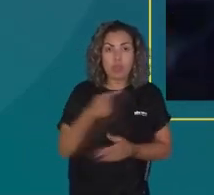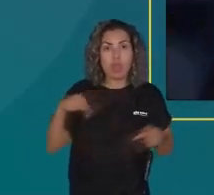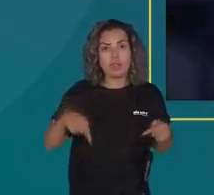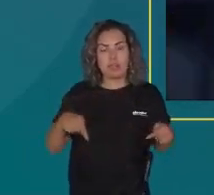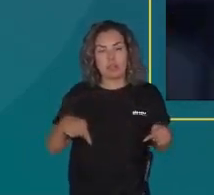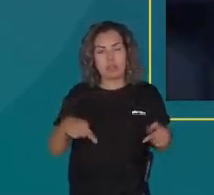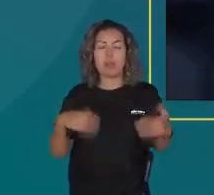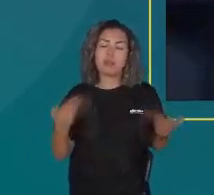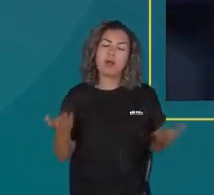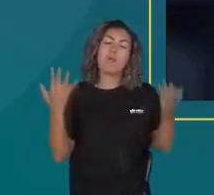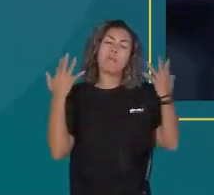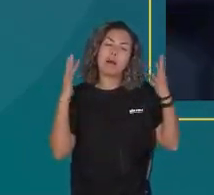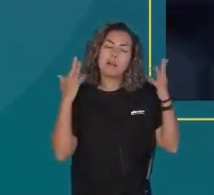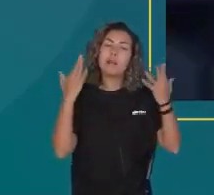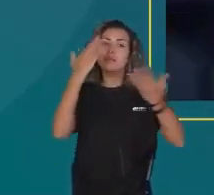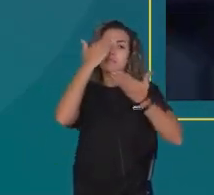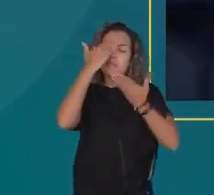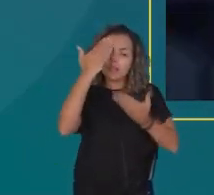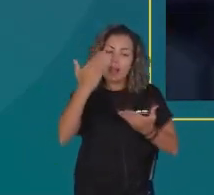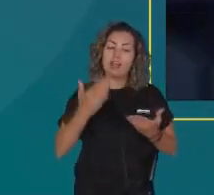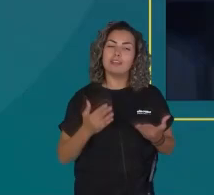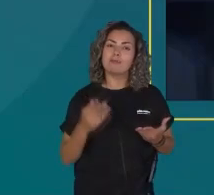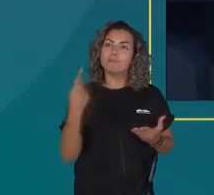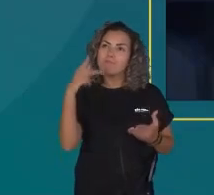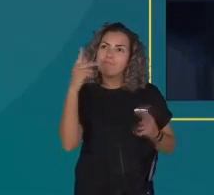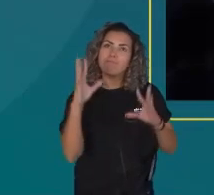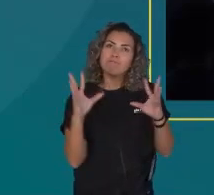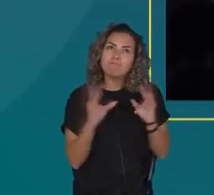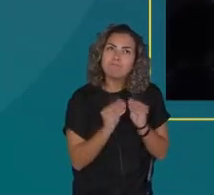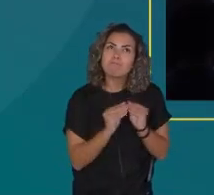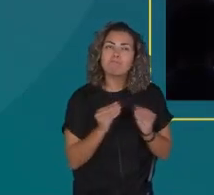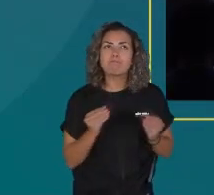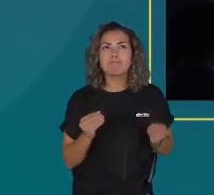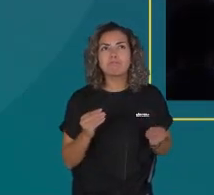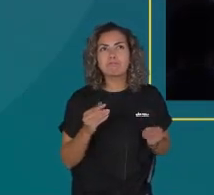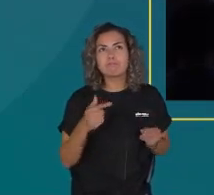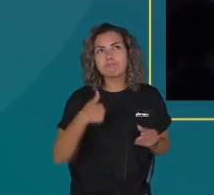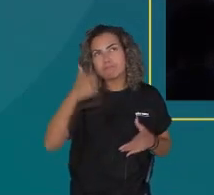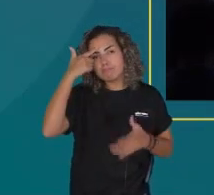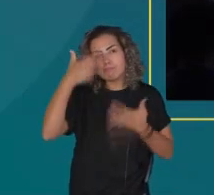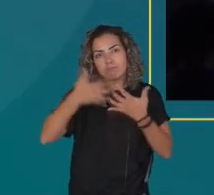very wise words. Deputy Mayor, over to you. Thank you very much.